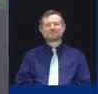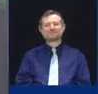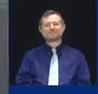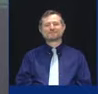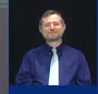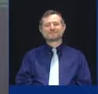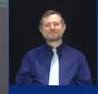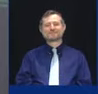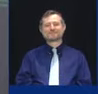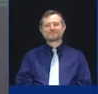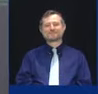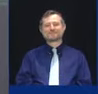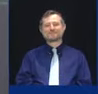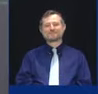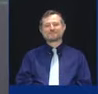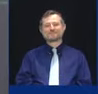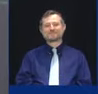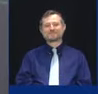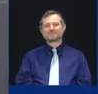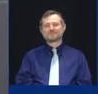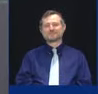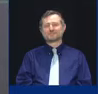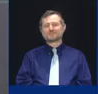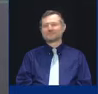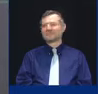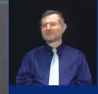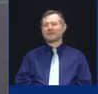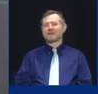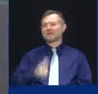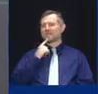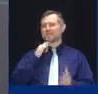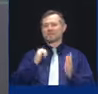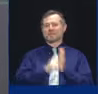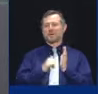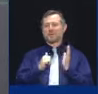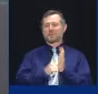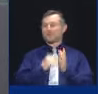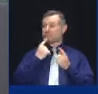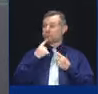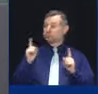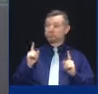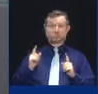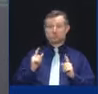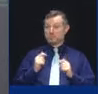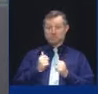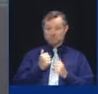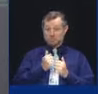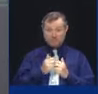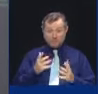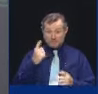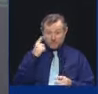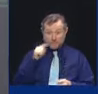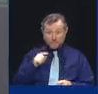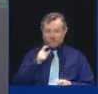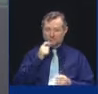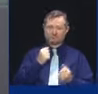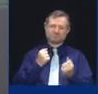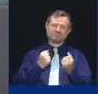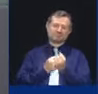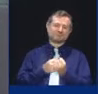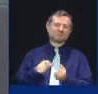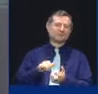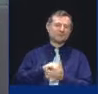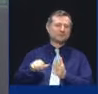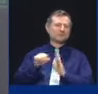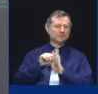We would have not gotten to where we are today if it weren't for the strong support of New York State.